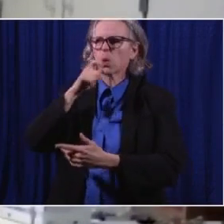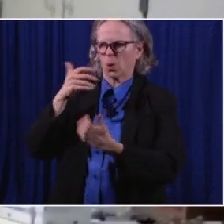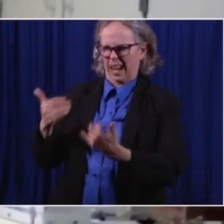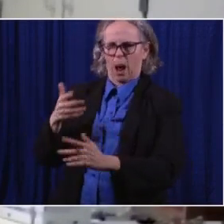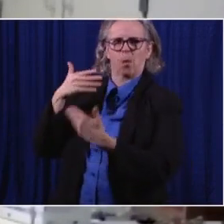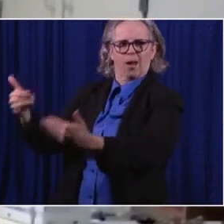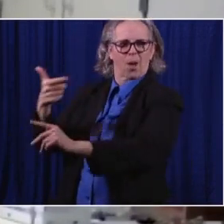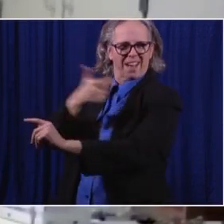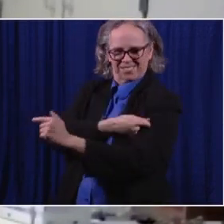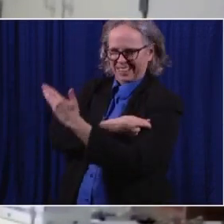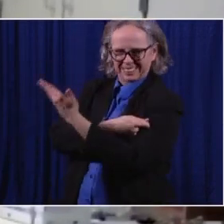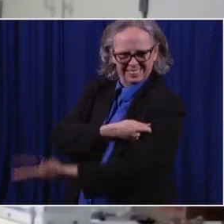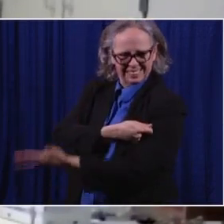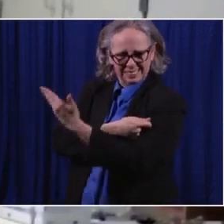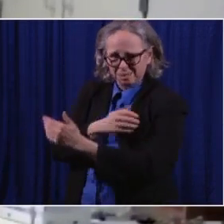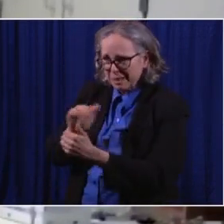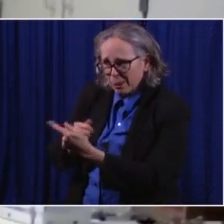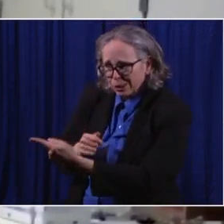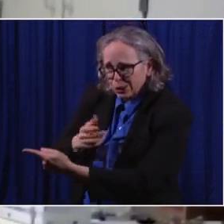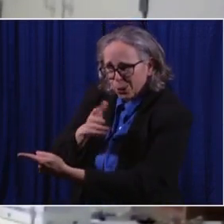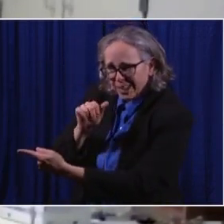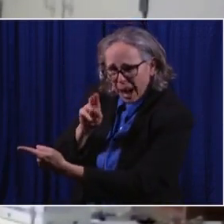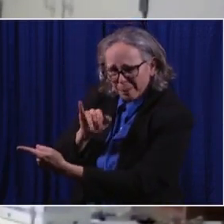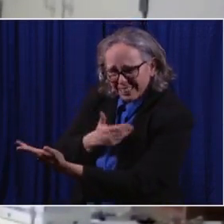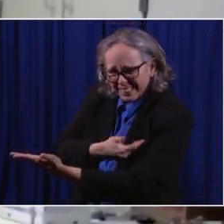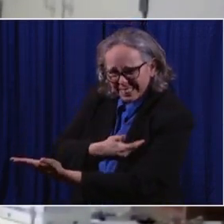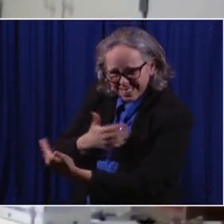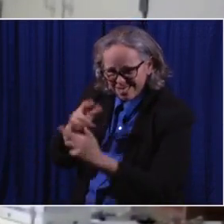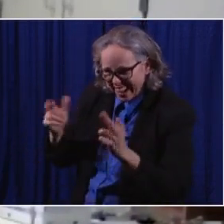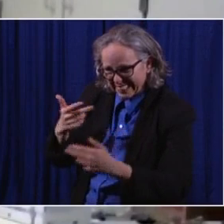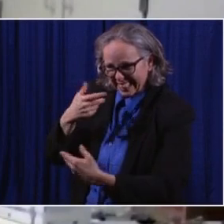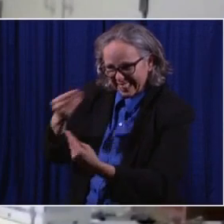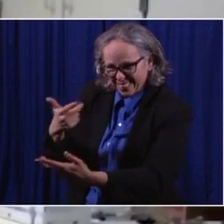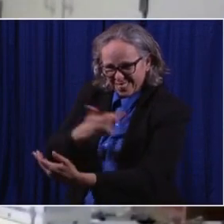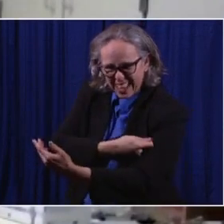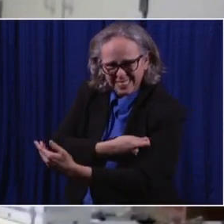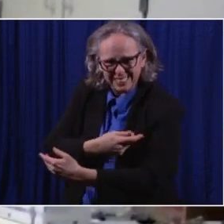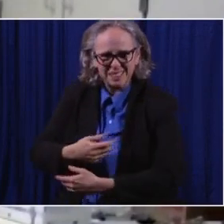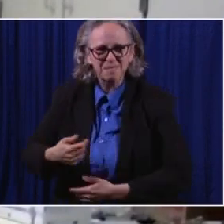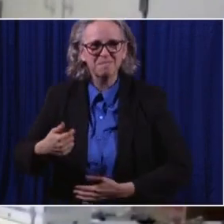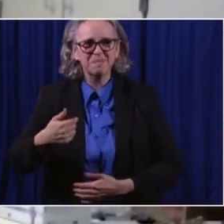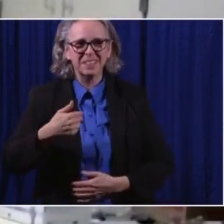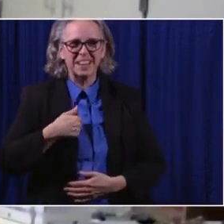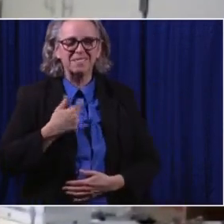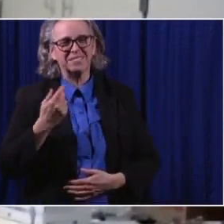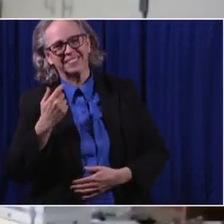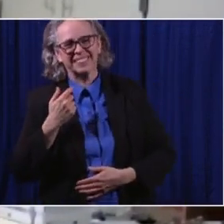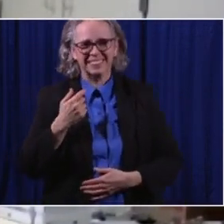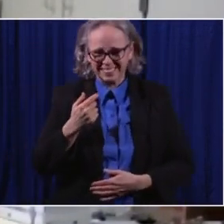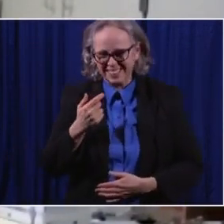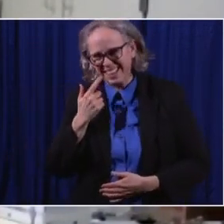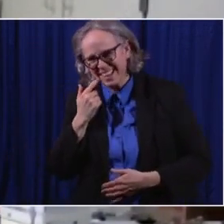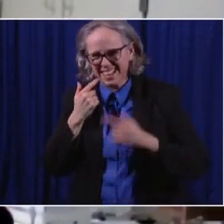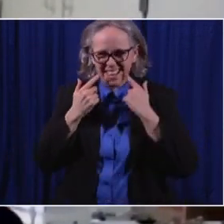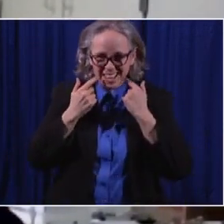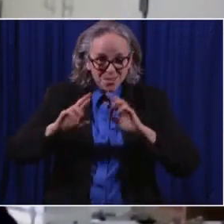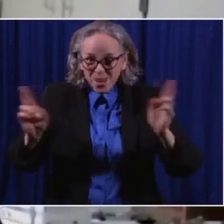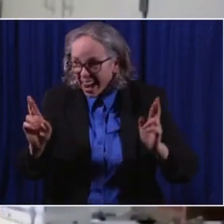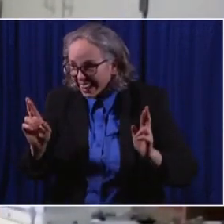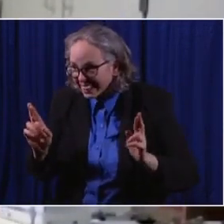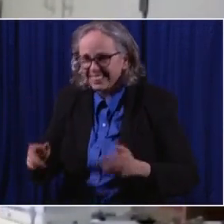You've given a few shots, have you? A couple, just a couple. You ready to go? I'm ready. All right, let's do it